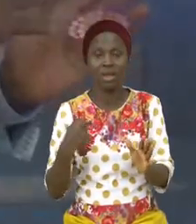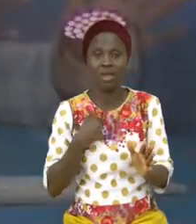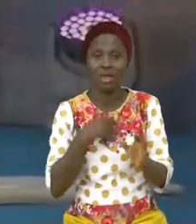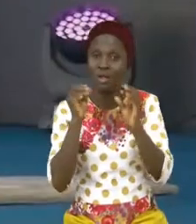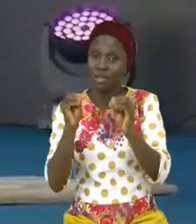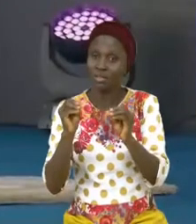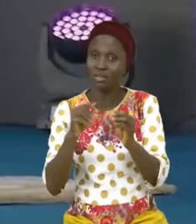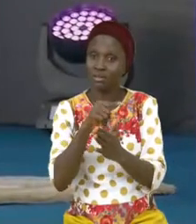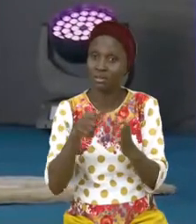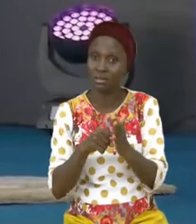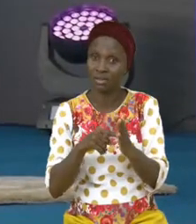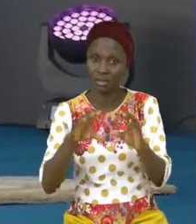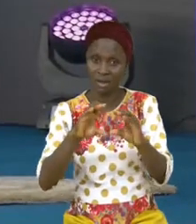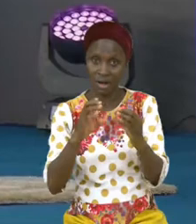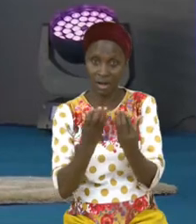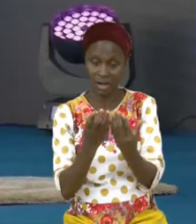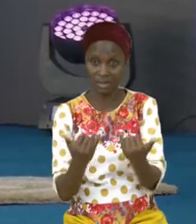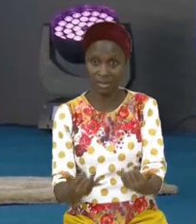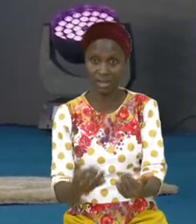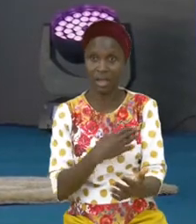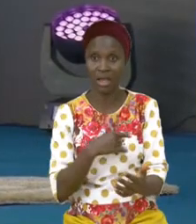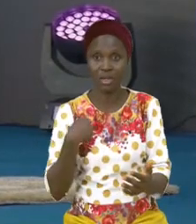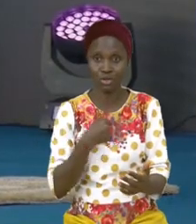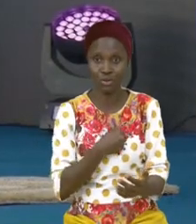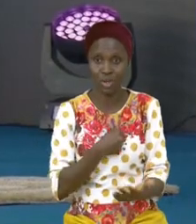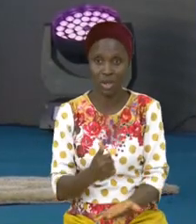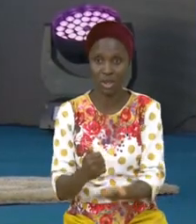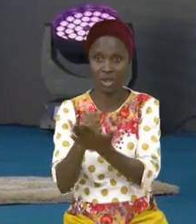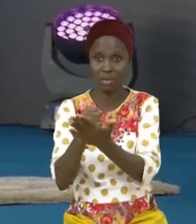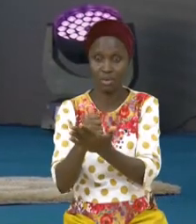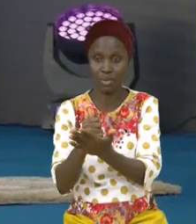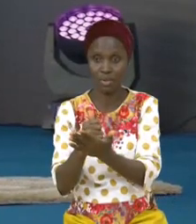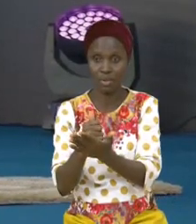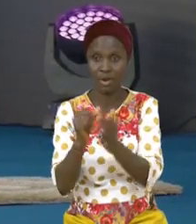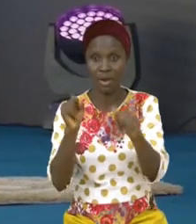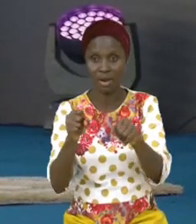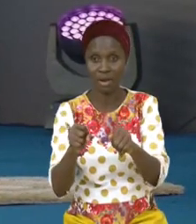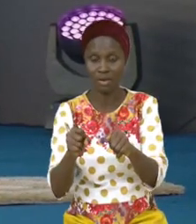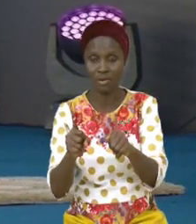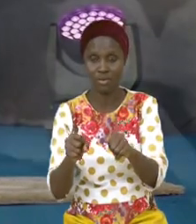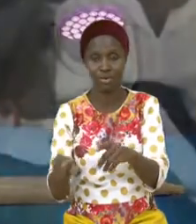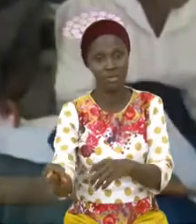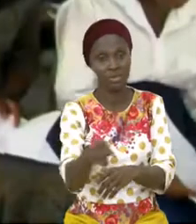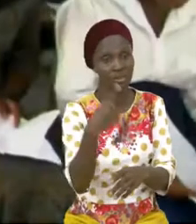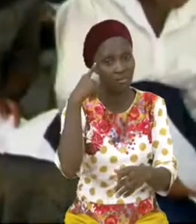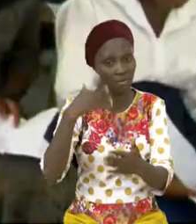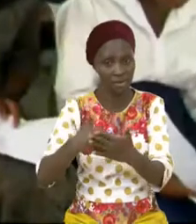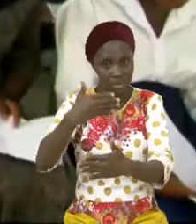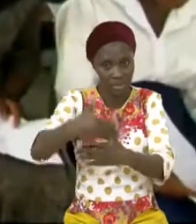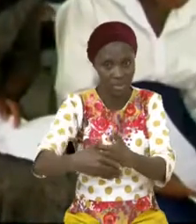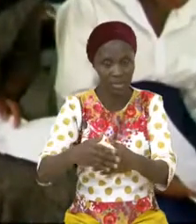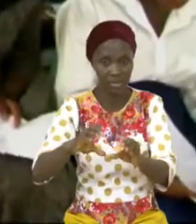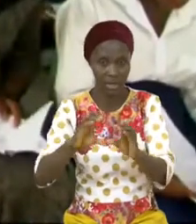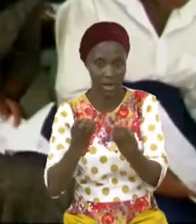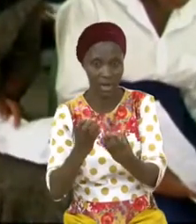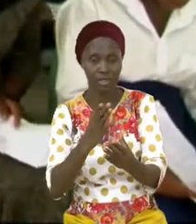this class now and we enable them for the next class for the next level